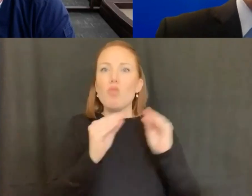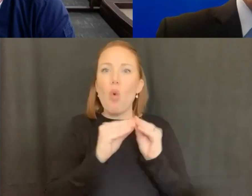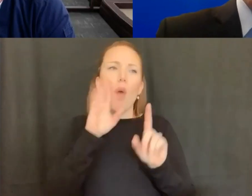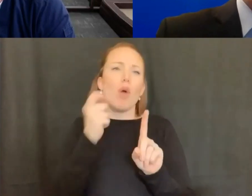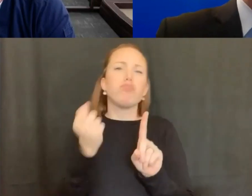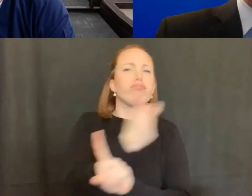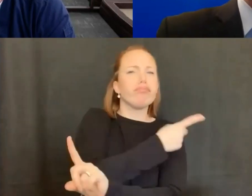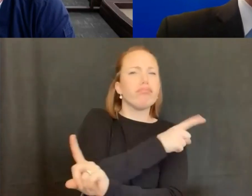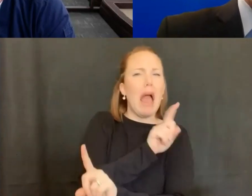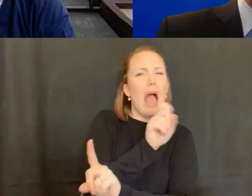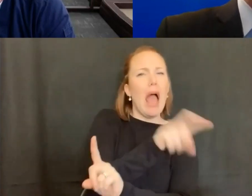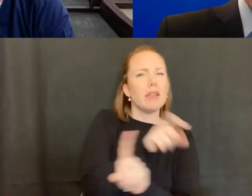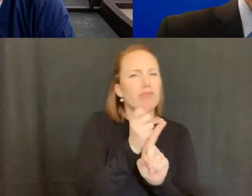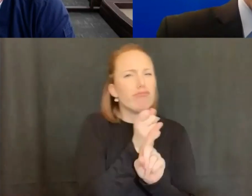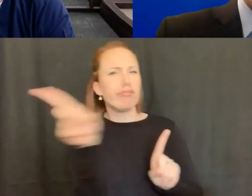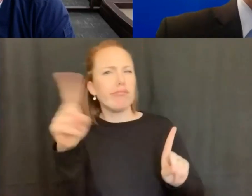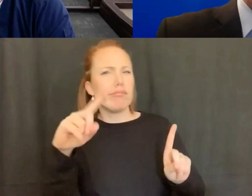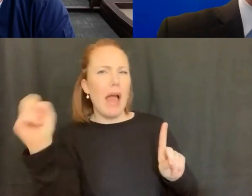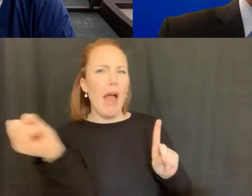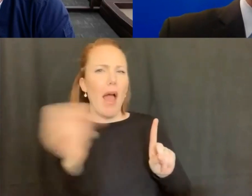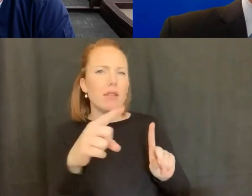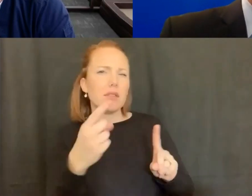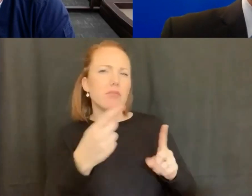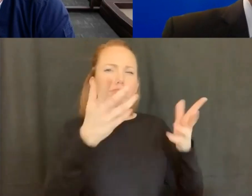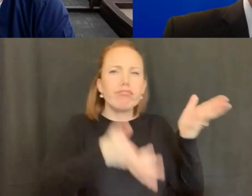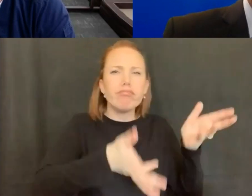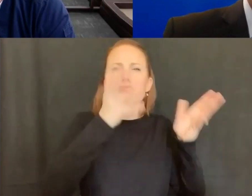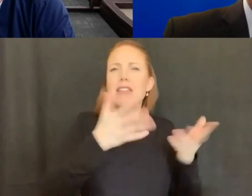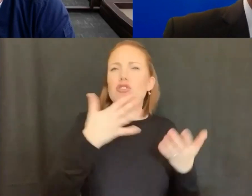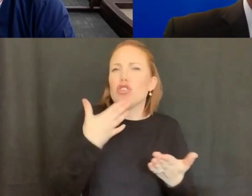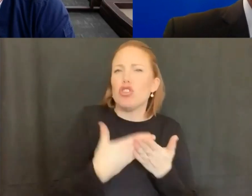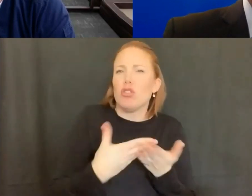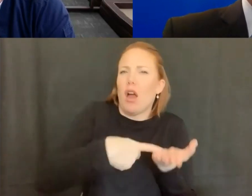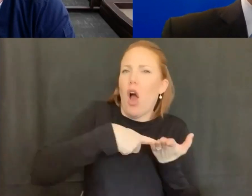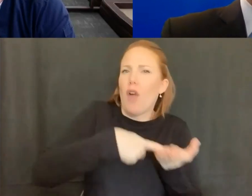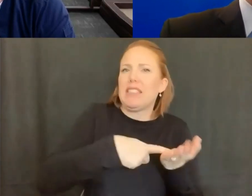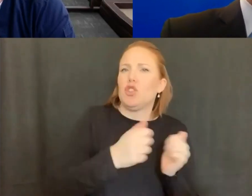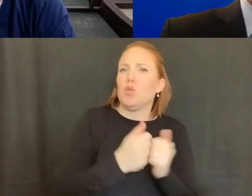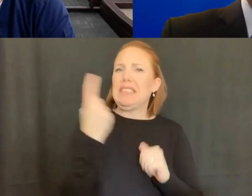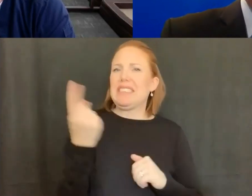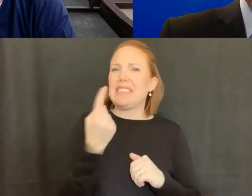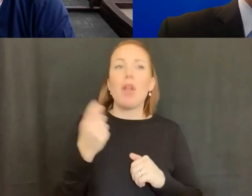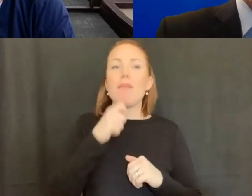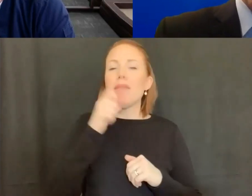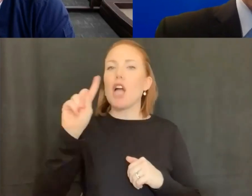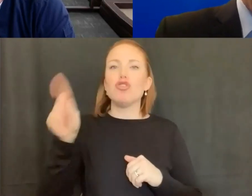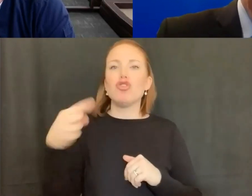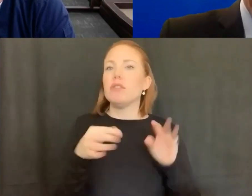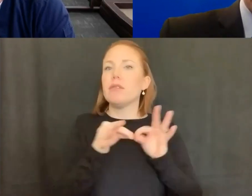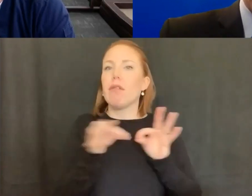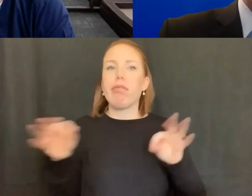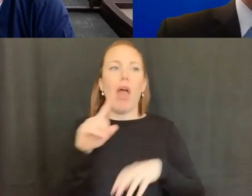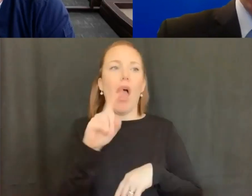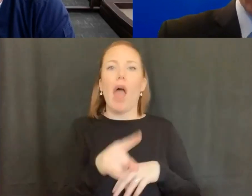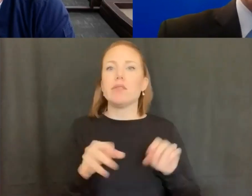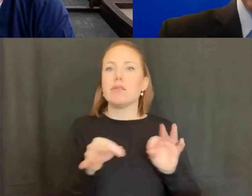down the side road, because that's a good way to hold a conversation with somebody. So we're trying to teach these interpersonal skills